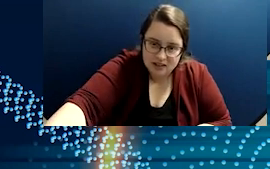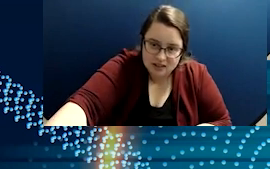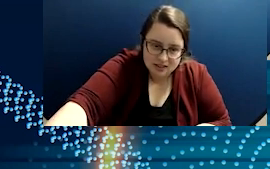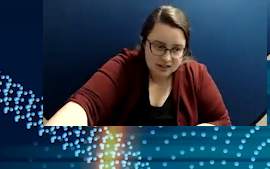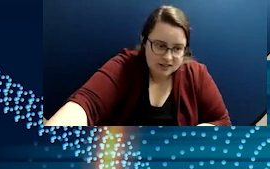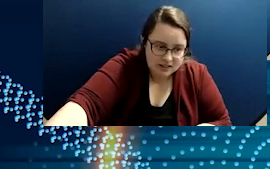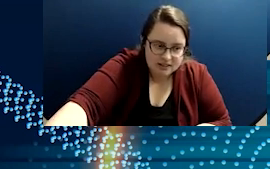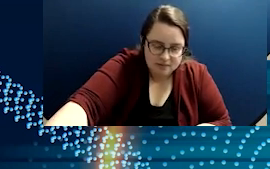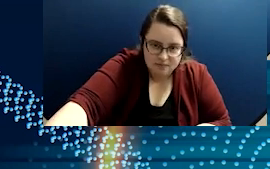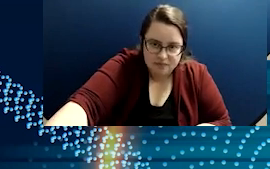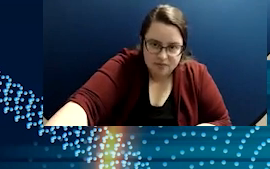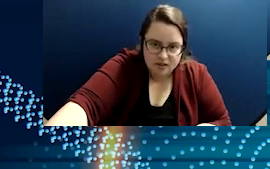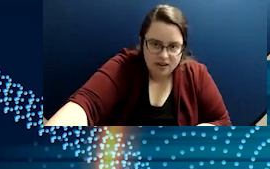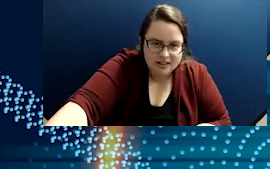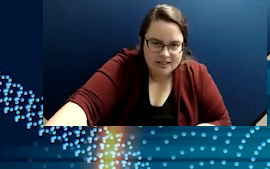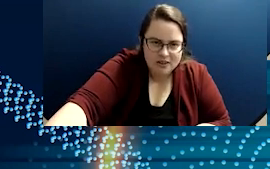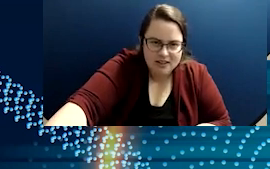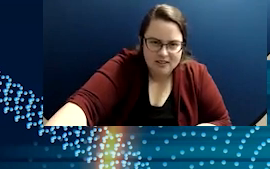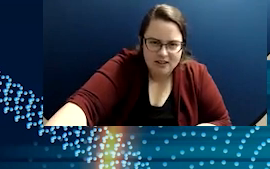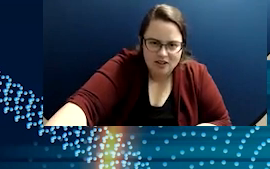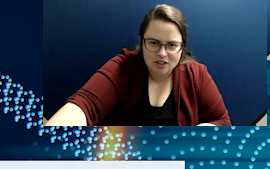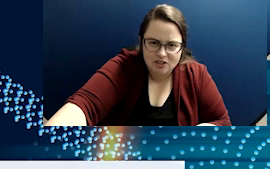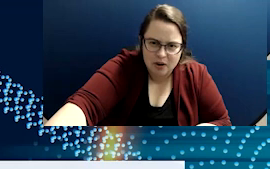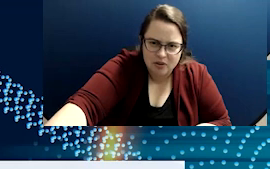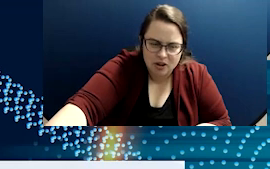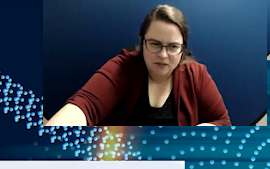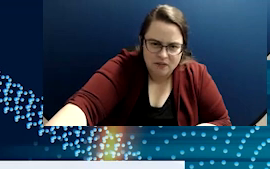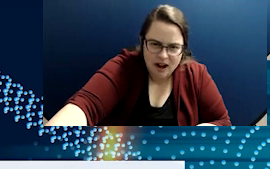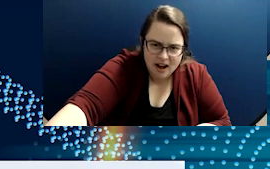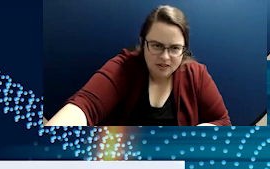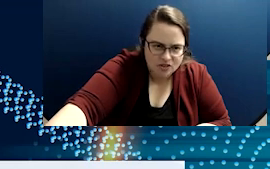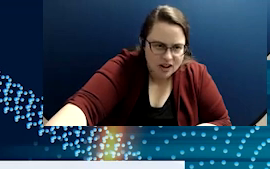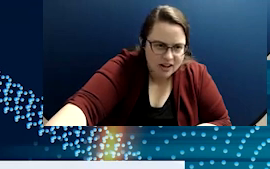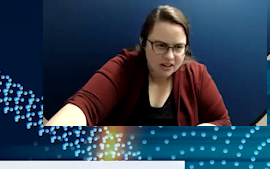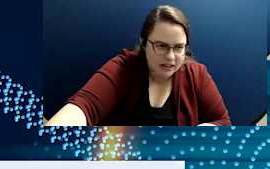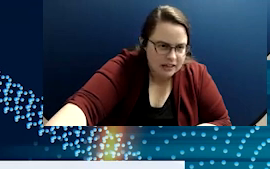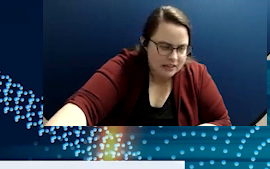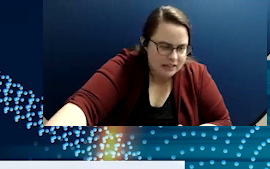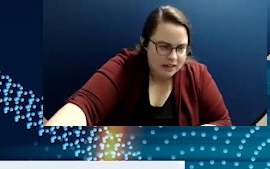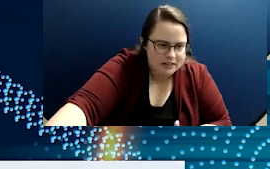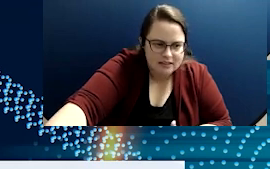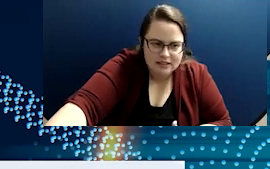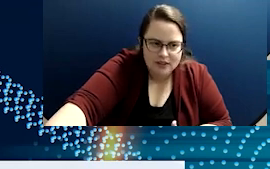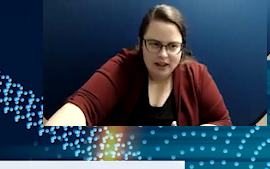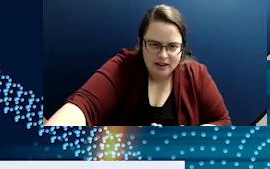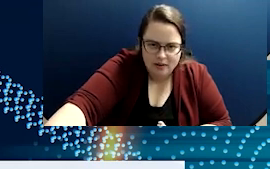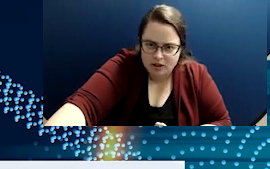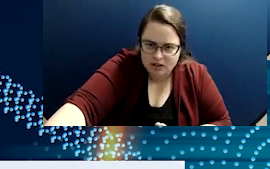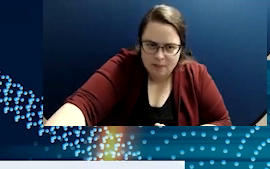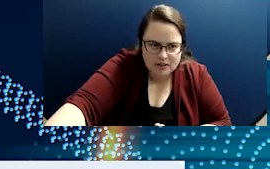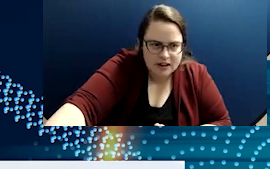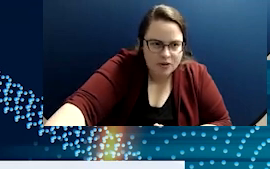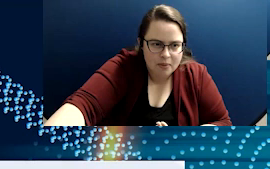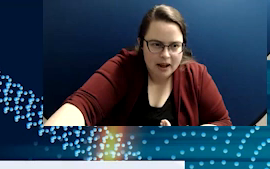become part of their suite and everything soon. And it seems like this technology is spreading really fast, right? Like, and this is Steve again.